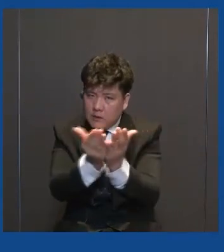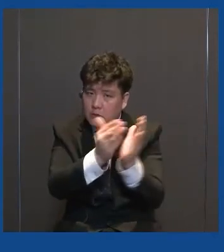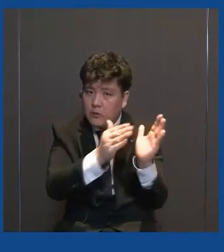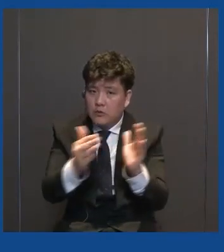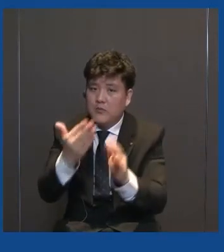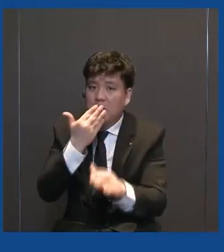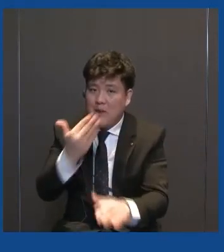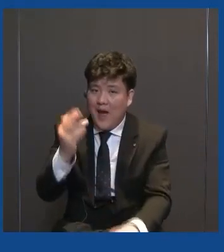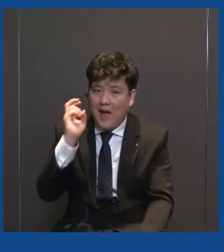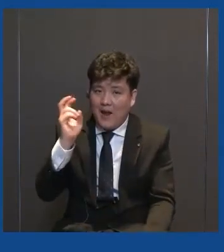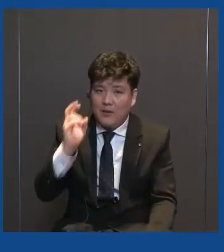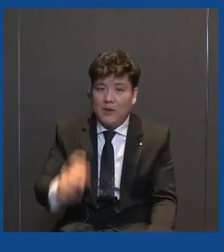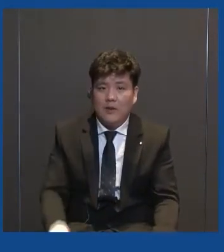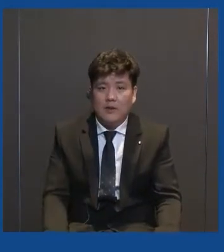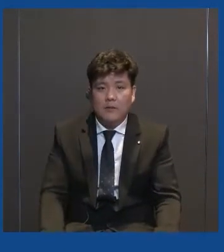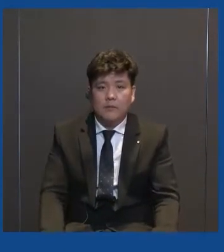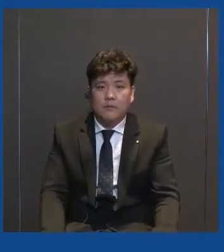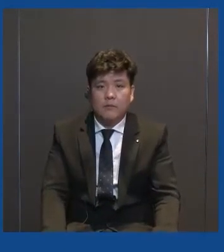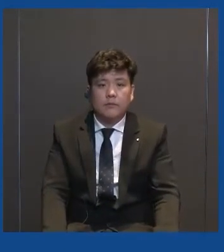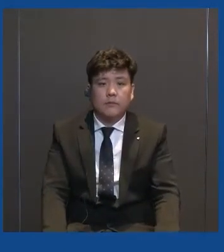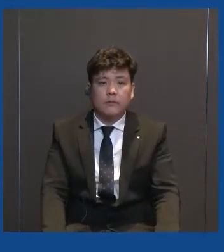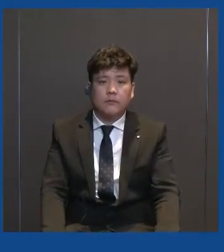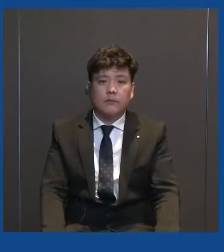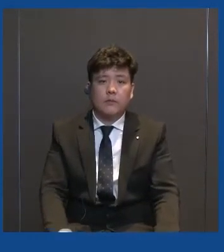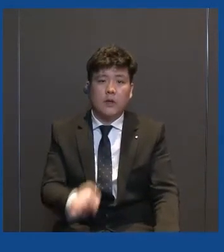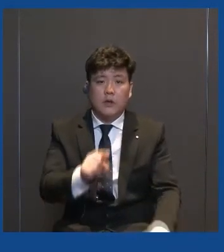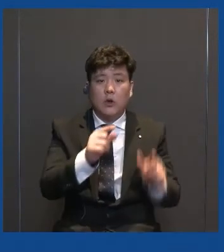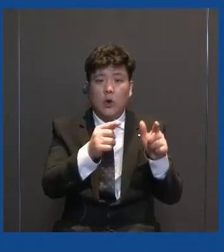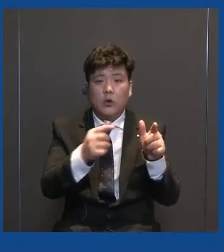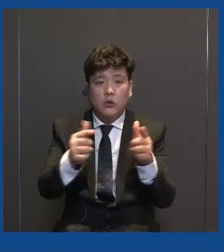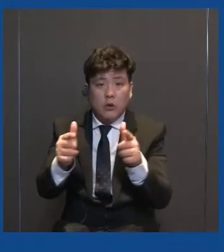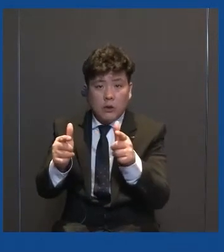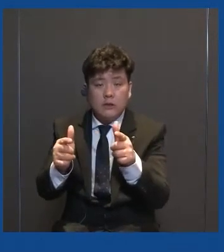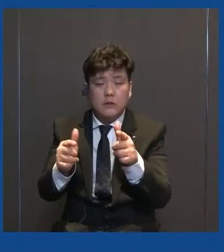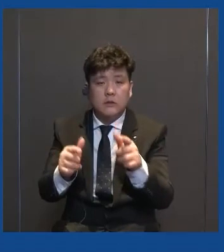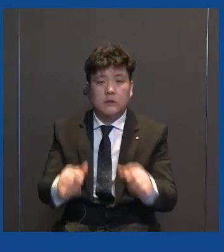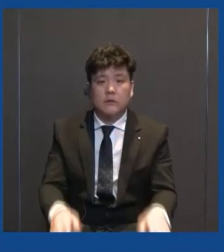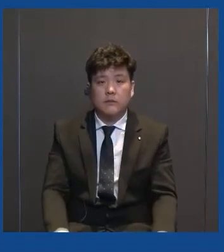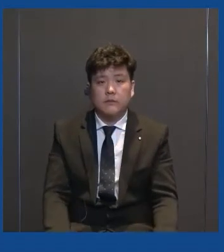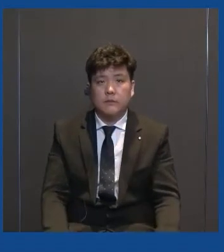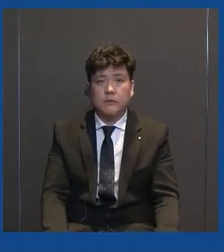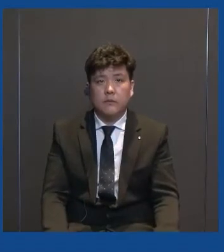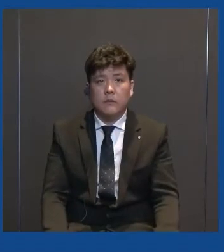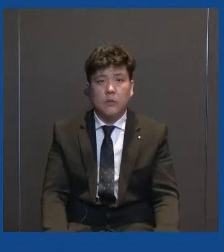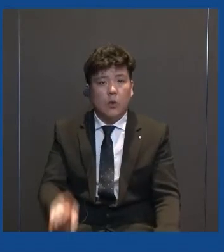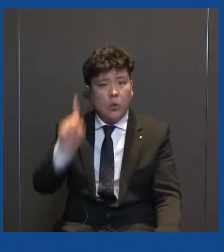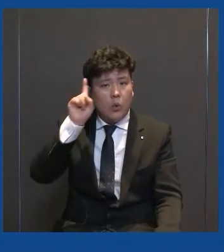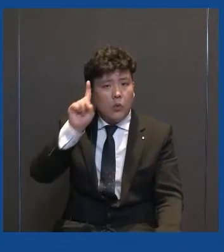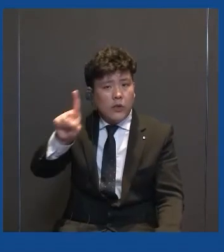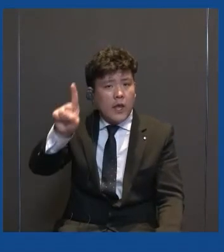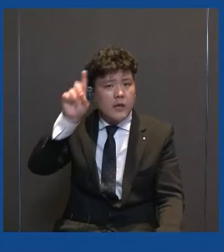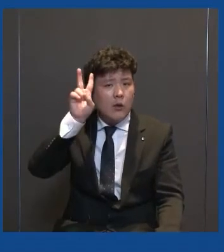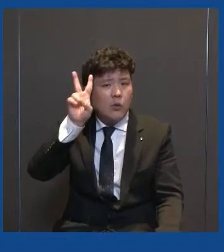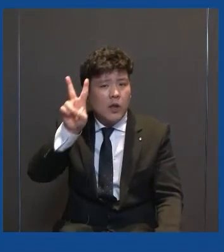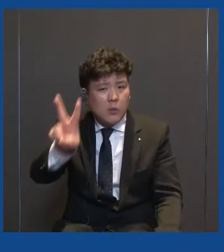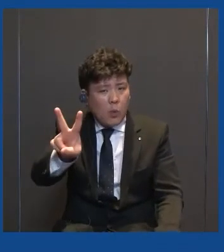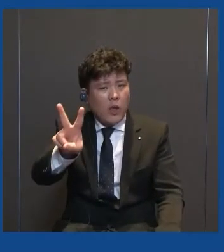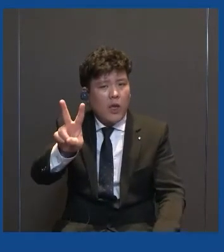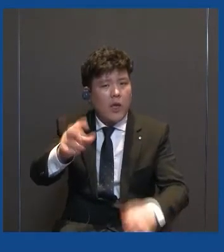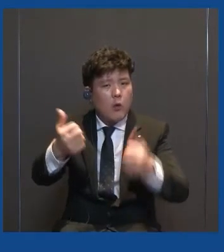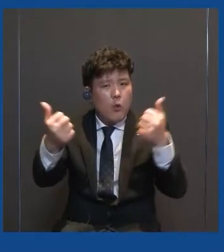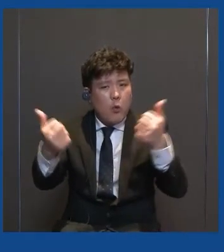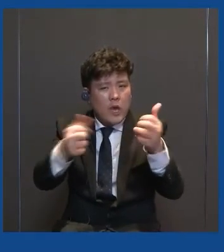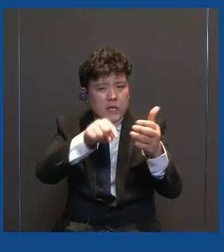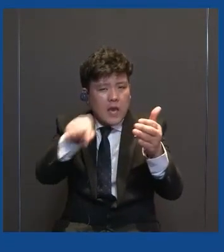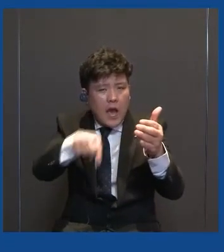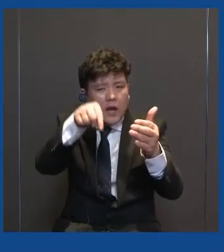That would actually help us in this pandemic situation. So these are comments. And I think they will